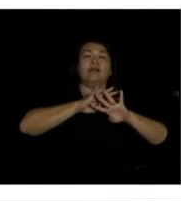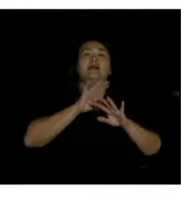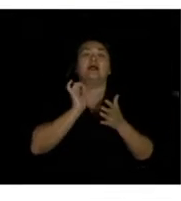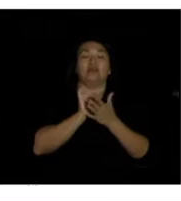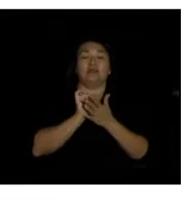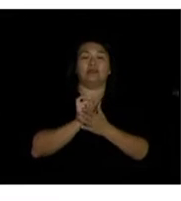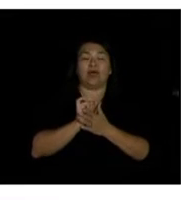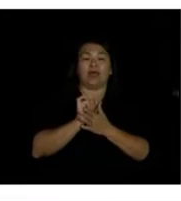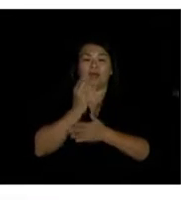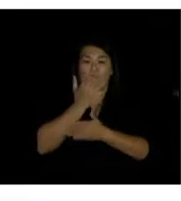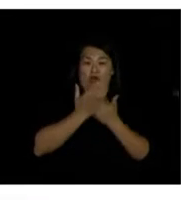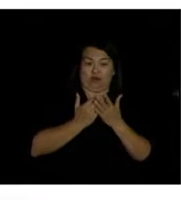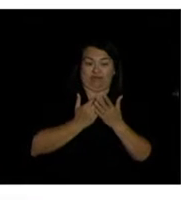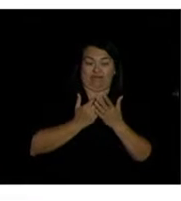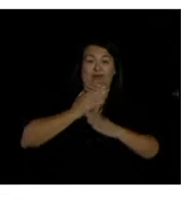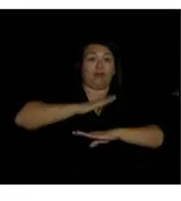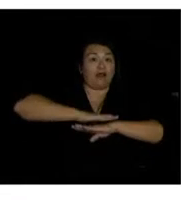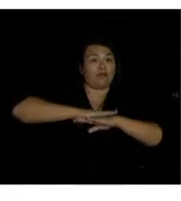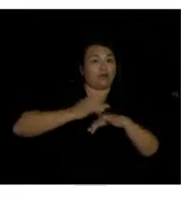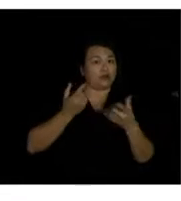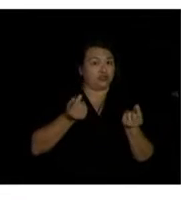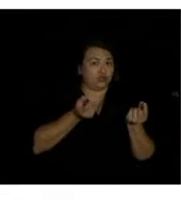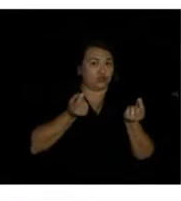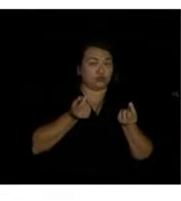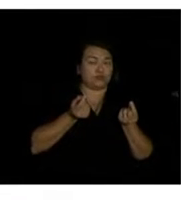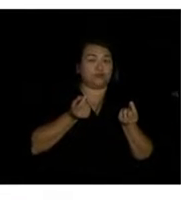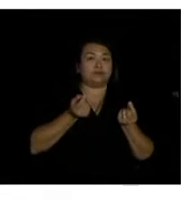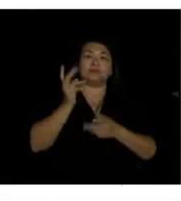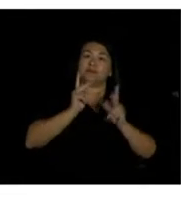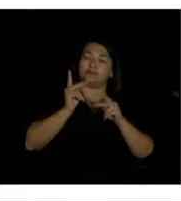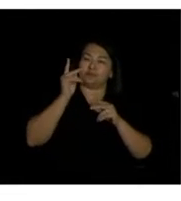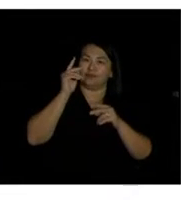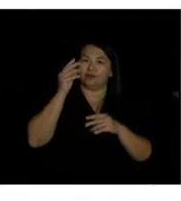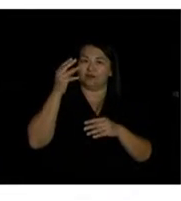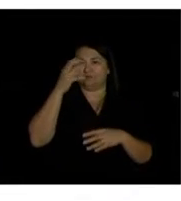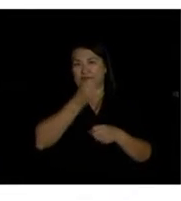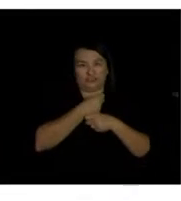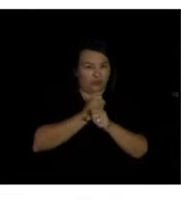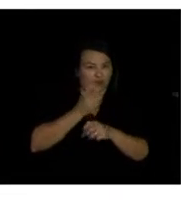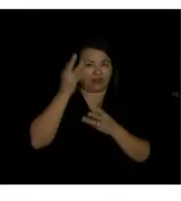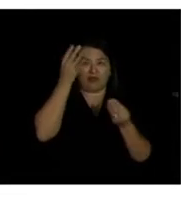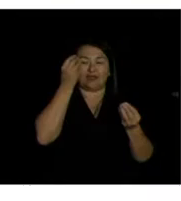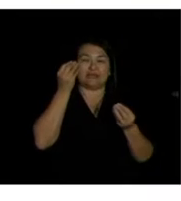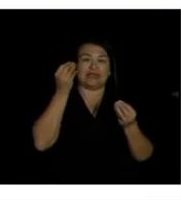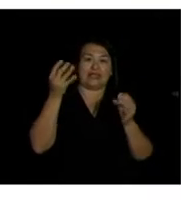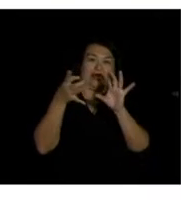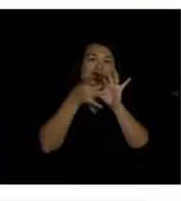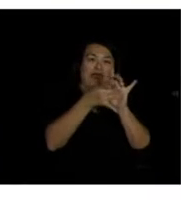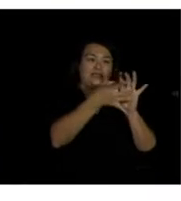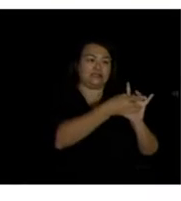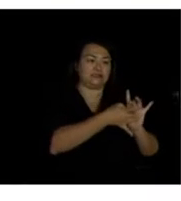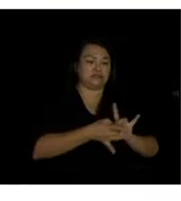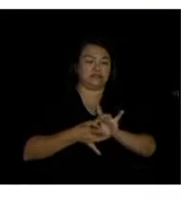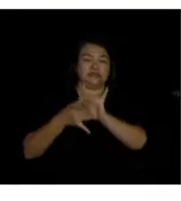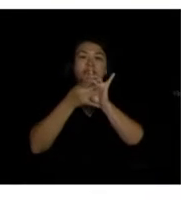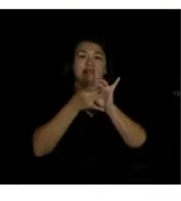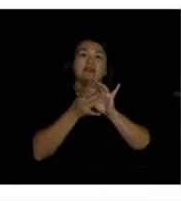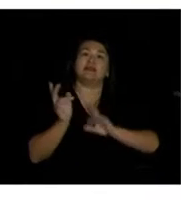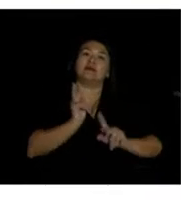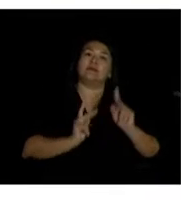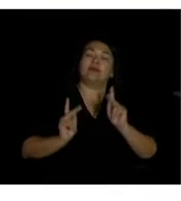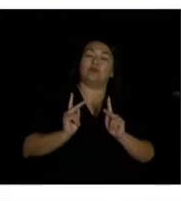this platform does is that not only do people generate thoughts, but it begins to connect the thoughts that people